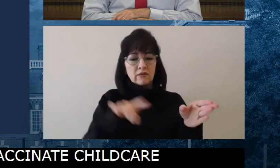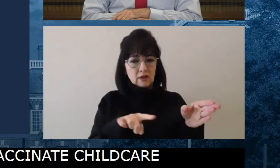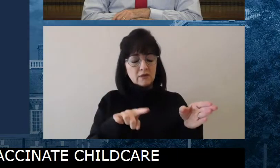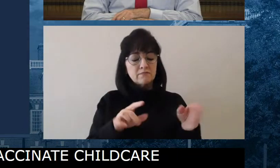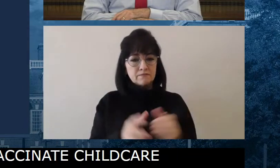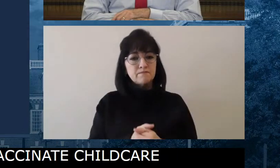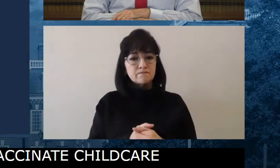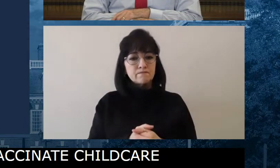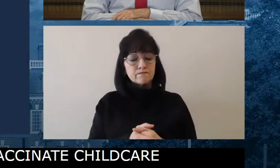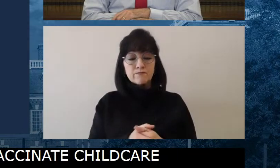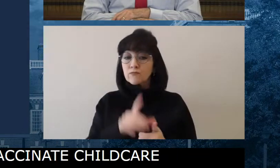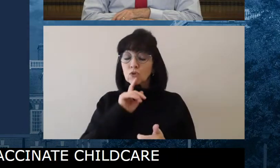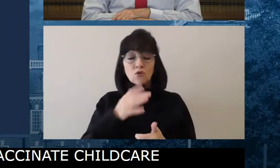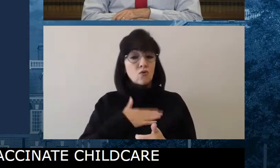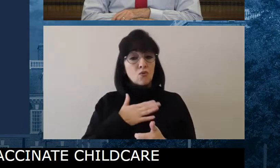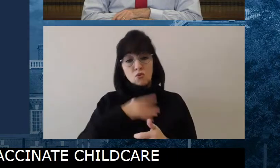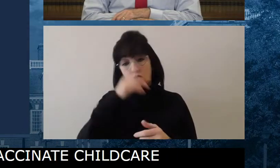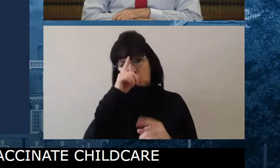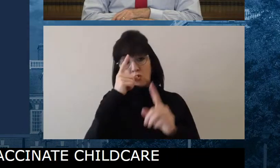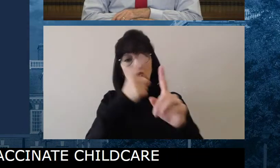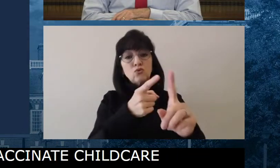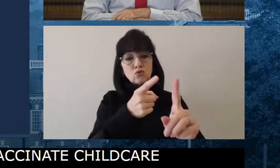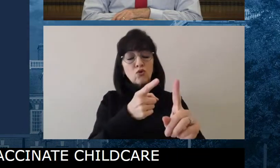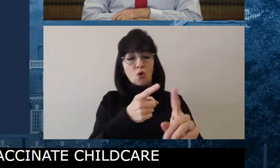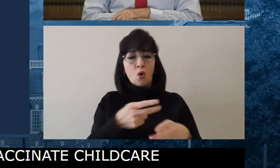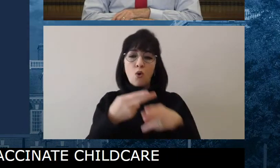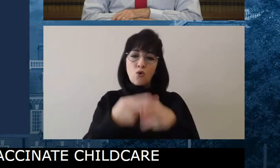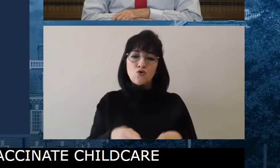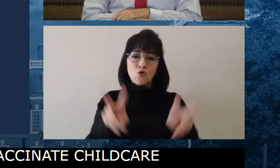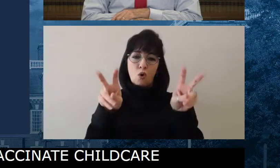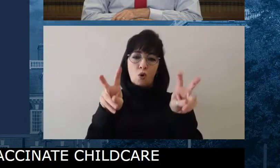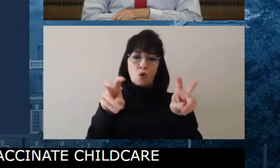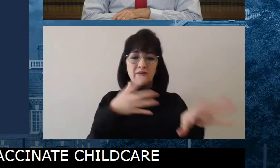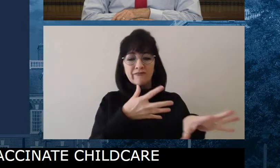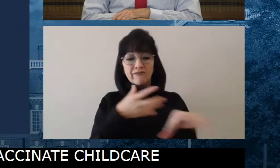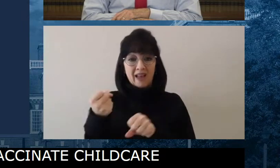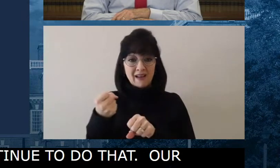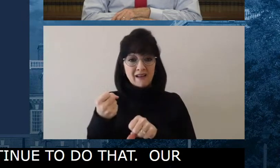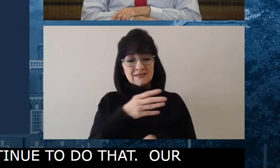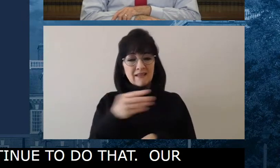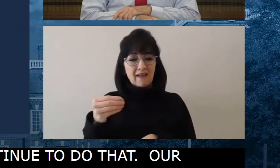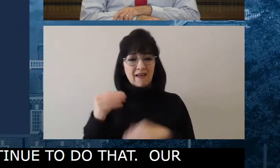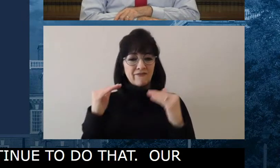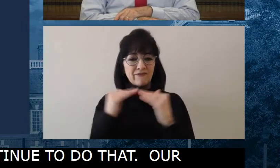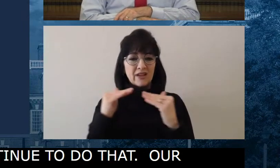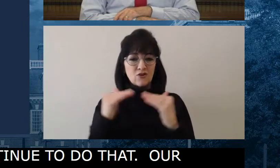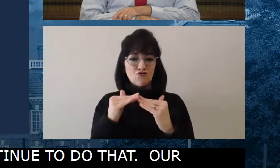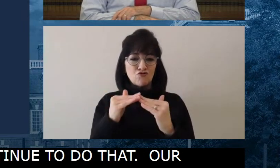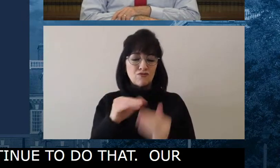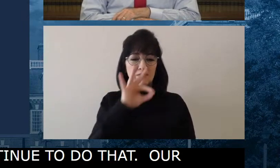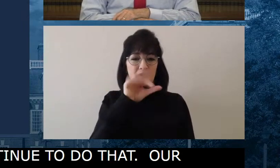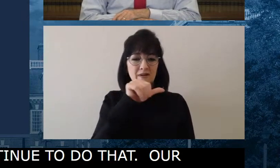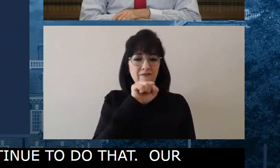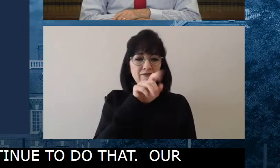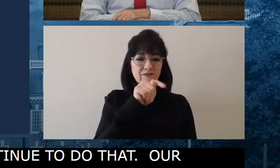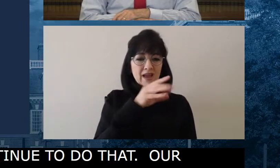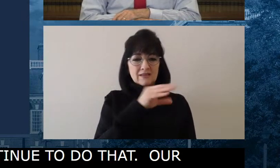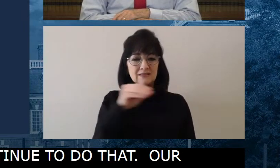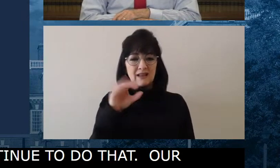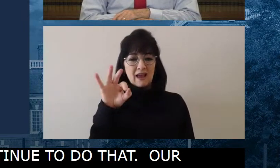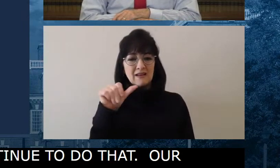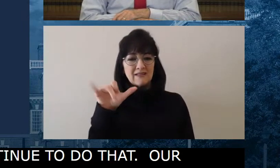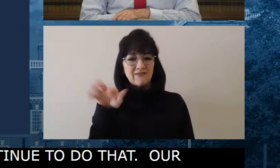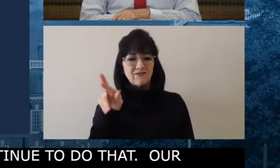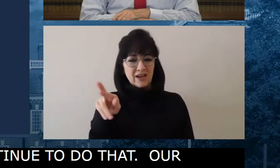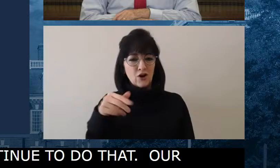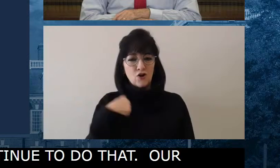for vaccination is what we call fast and fair, a term that I borrowed from my good